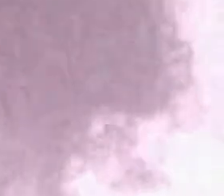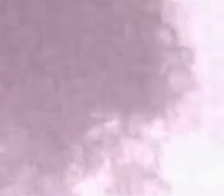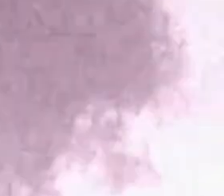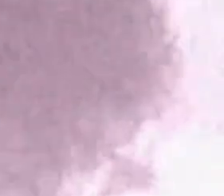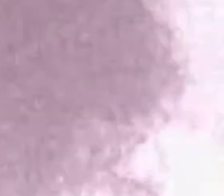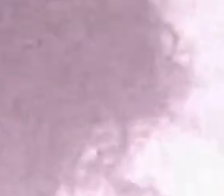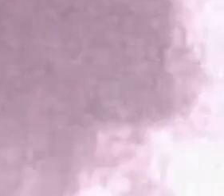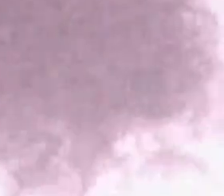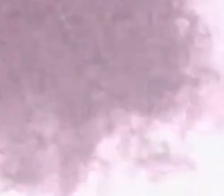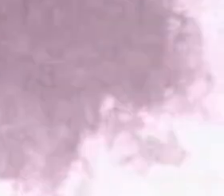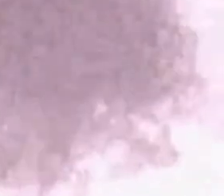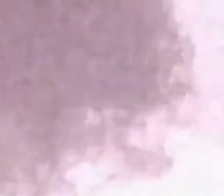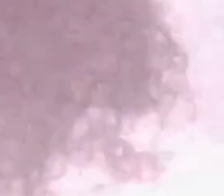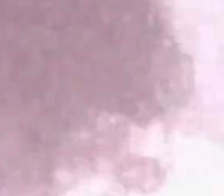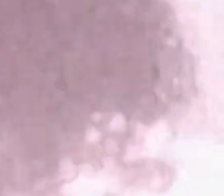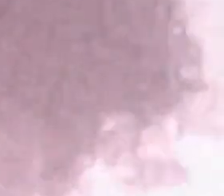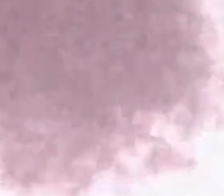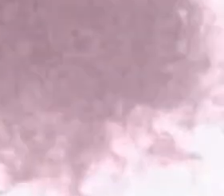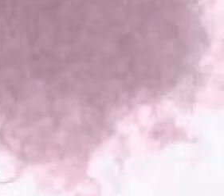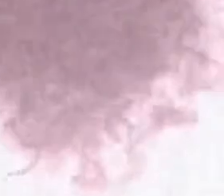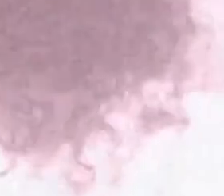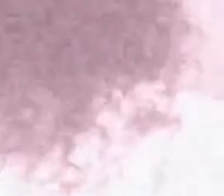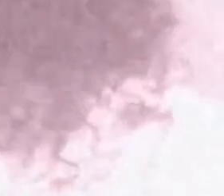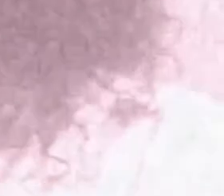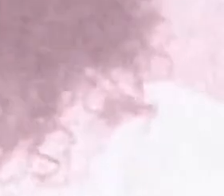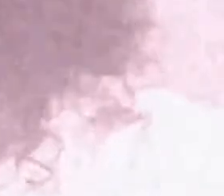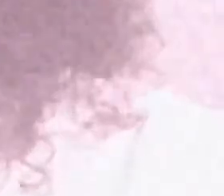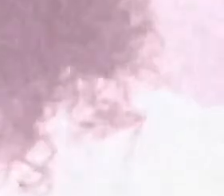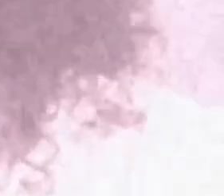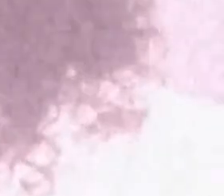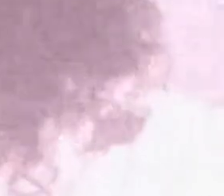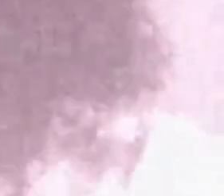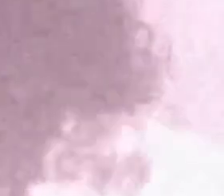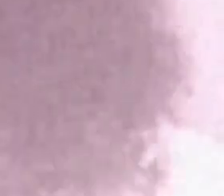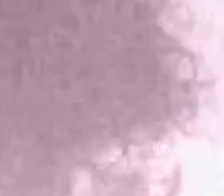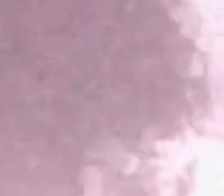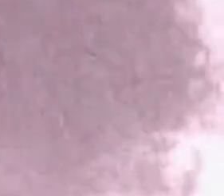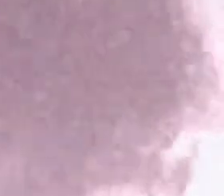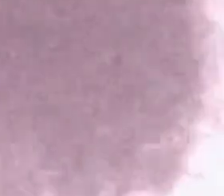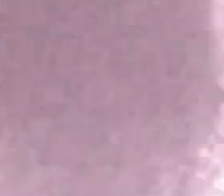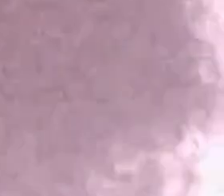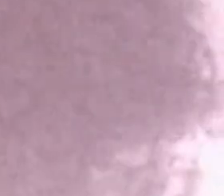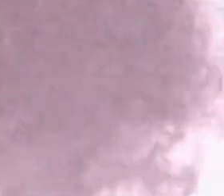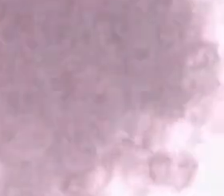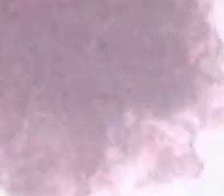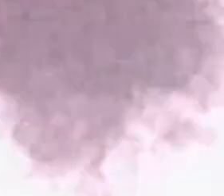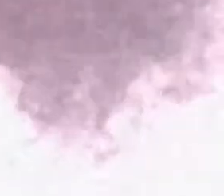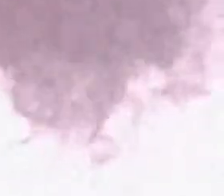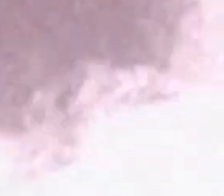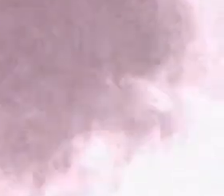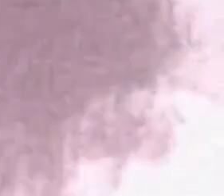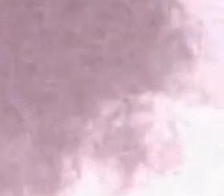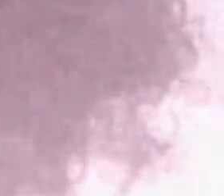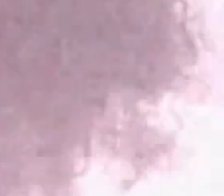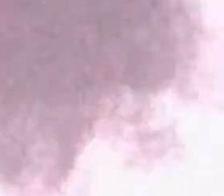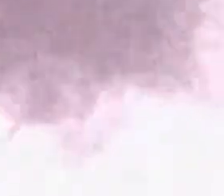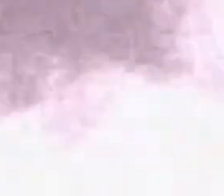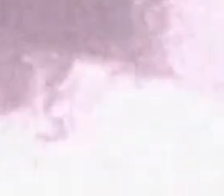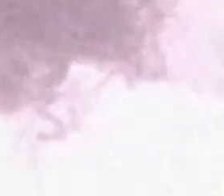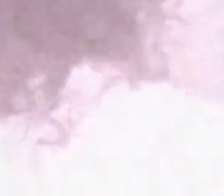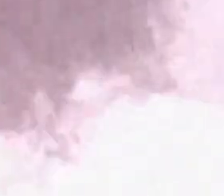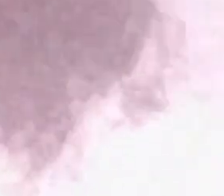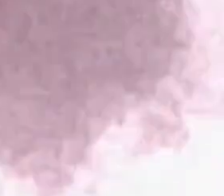to, you know, validate myself and stop looking for, you know, a partner or a friend to always be there. You